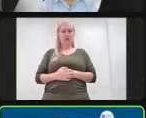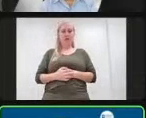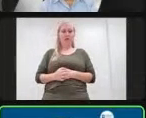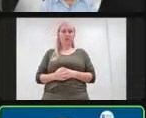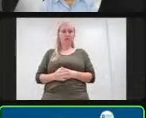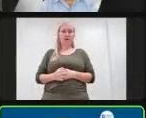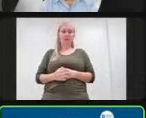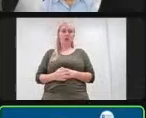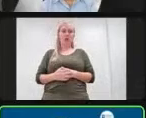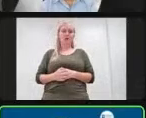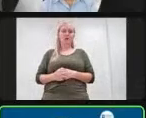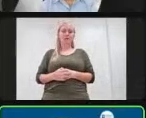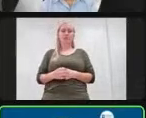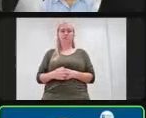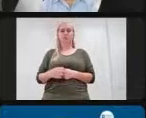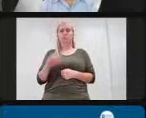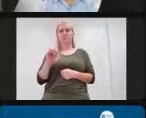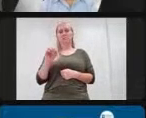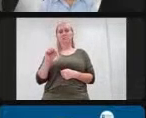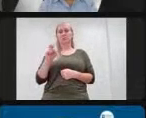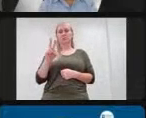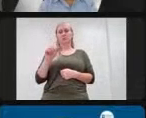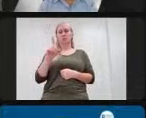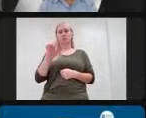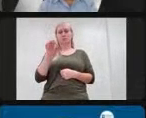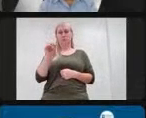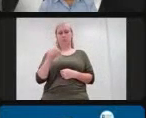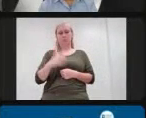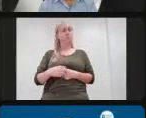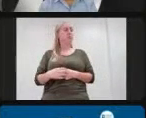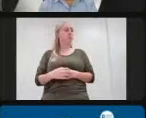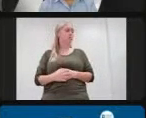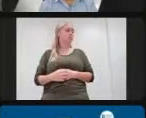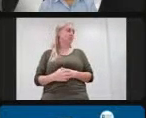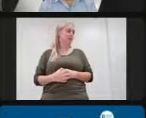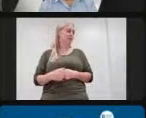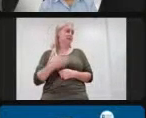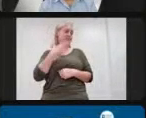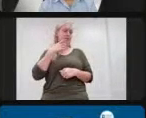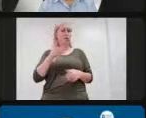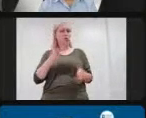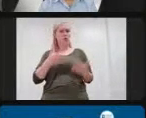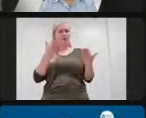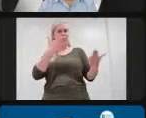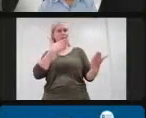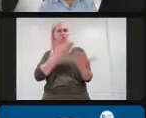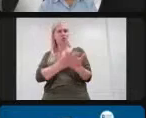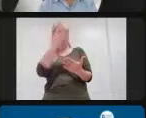Osvaldo. Yeah, thank you. I think you're providing some really good input,